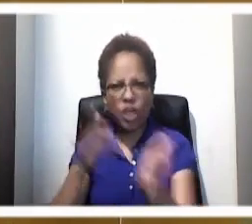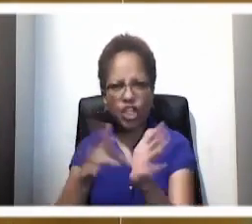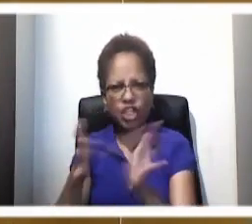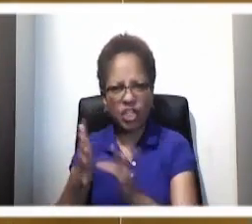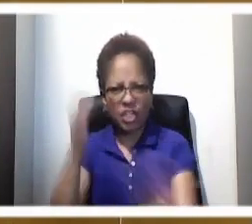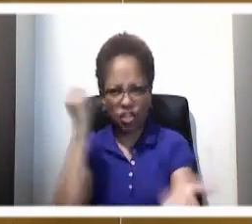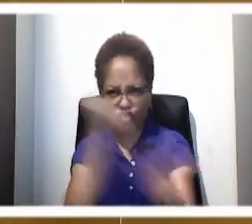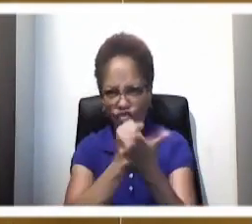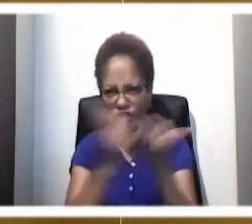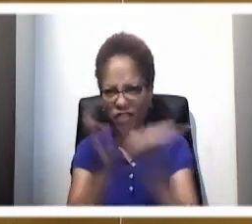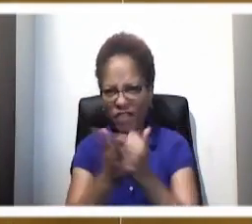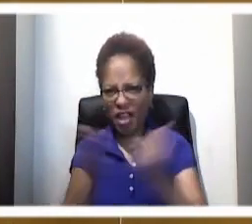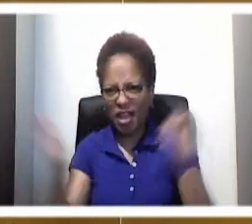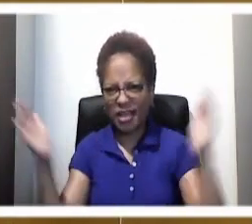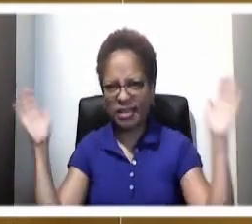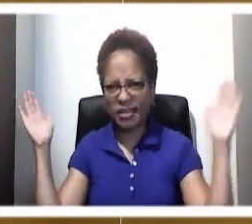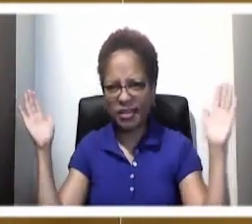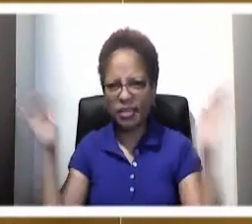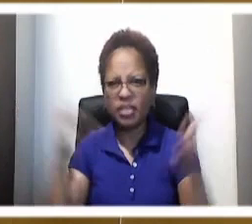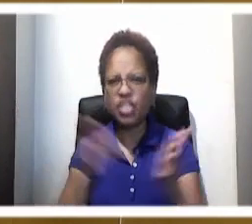crucifixion,